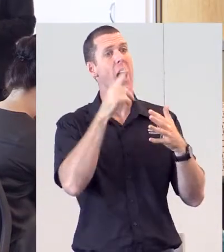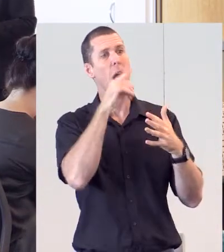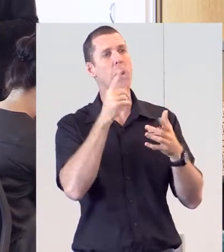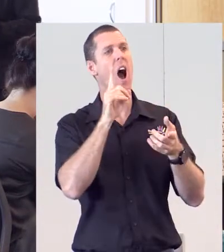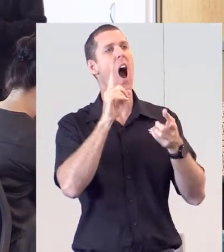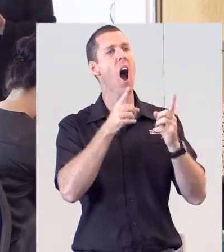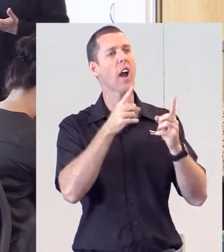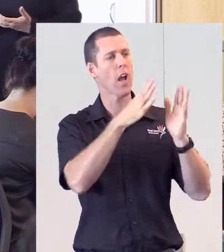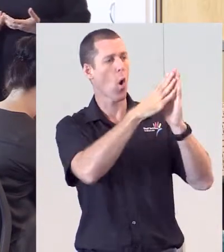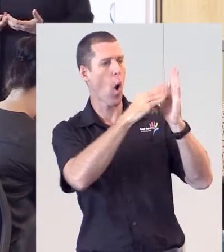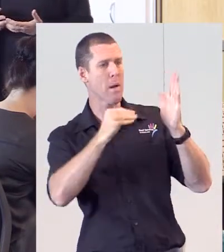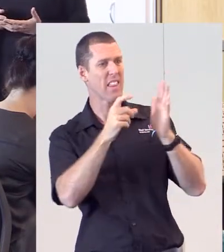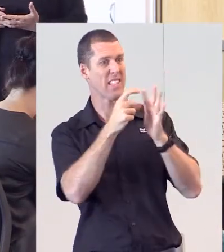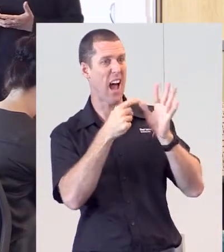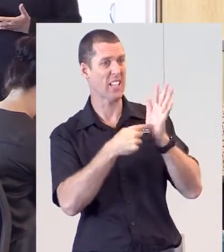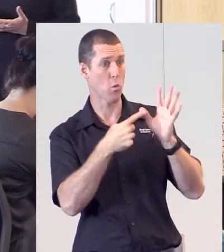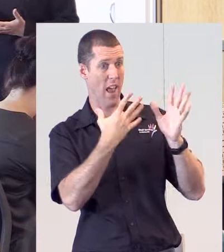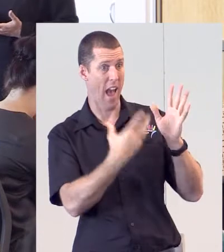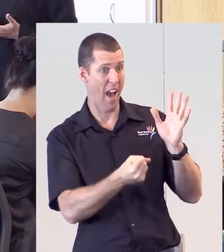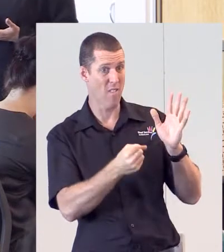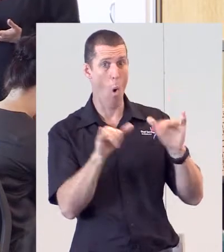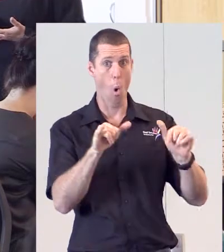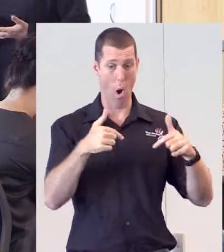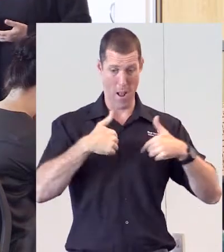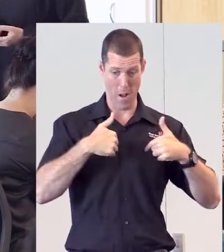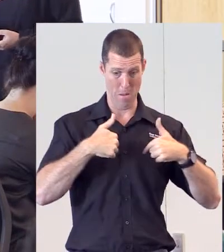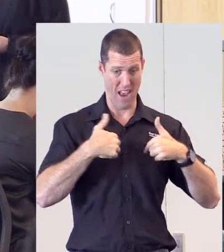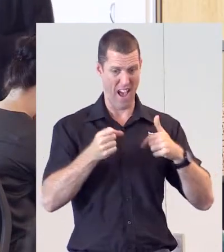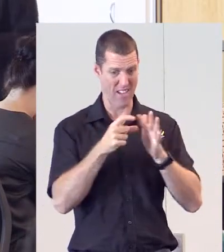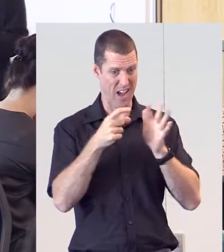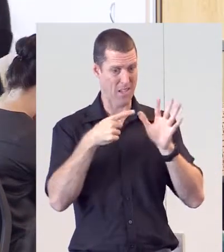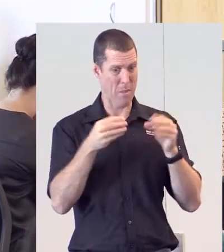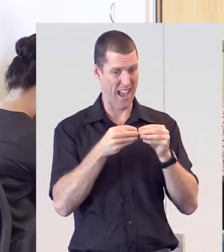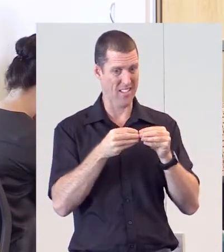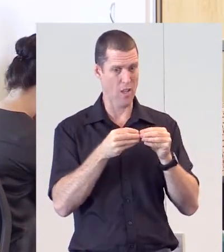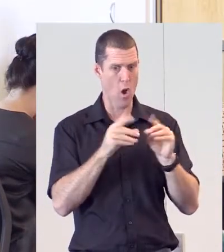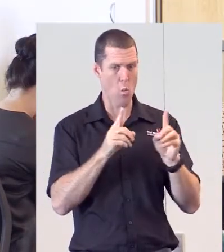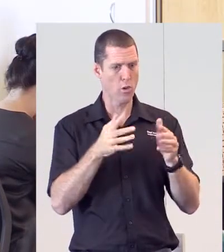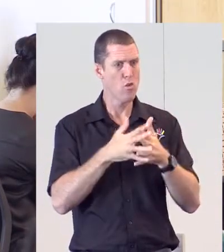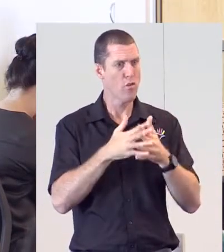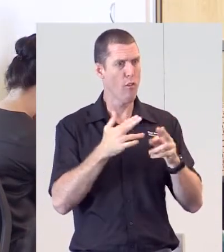That's right, yeah, or potentially build a database that's useful to you or as an organisation.